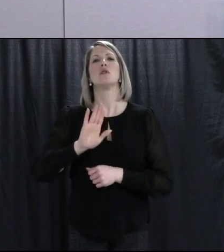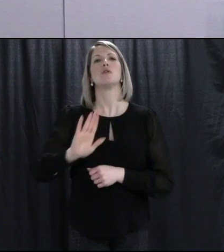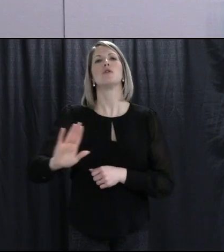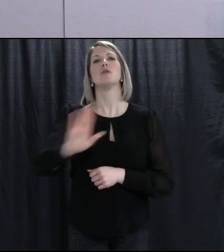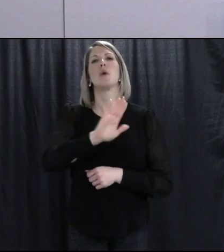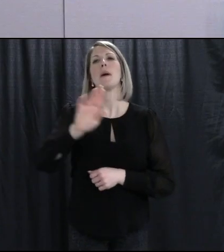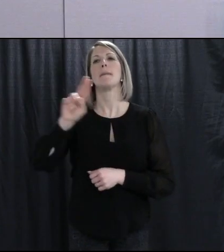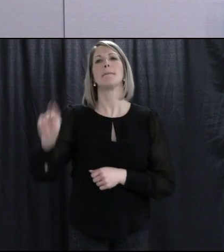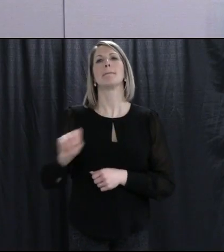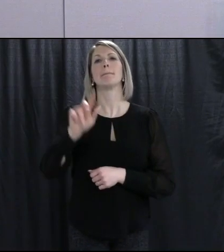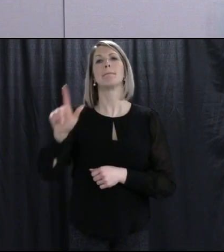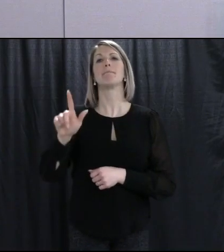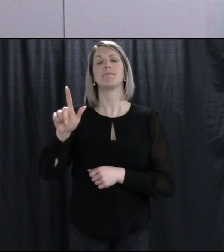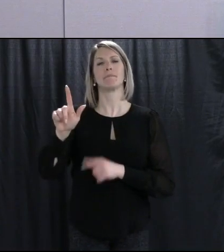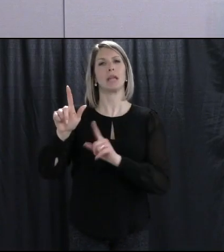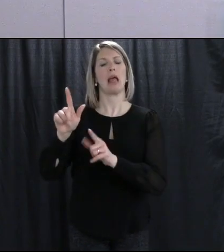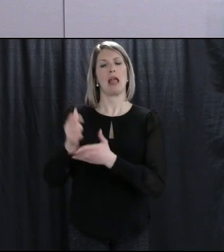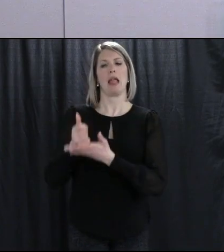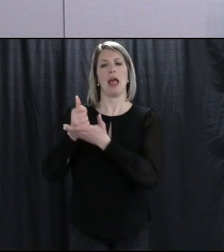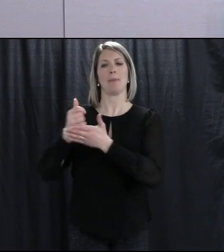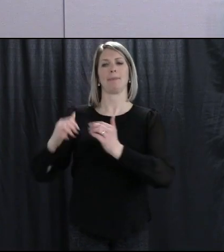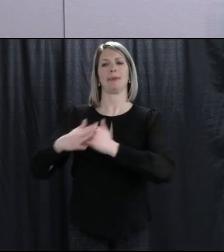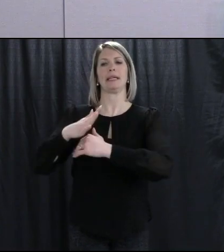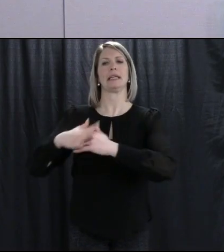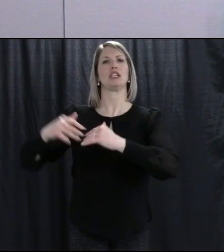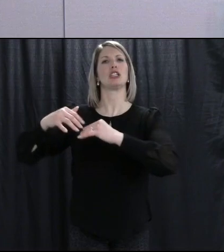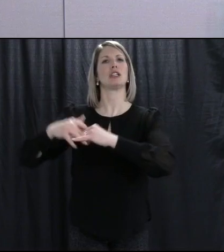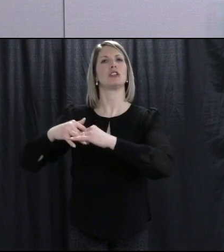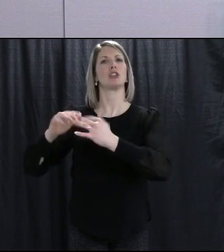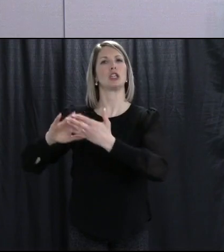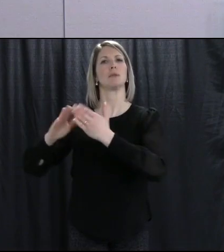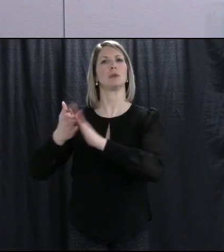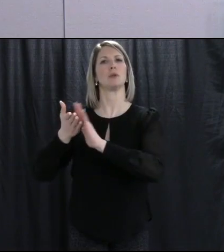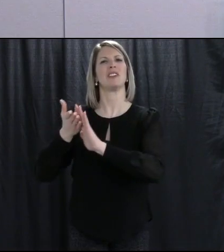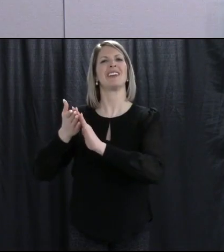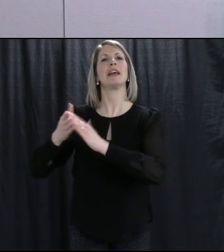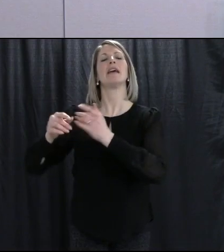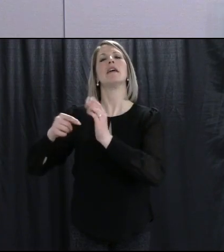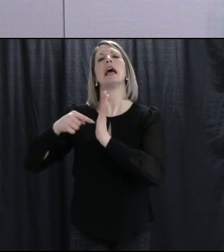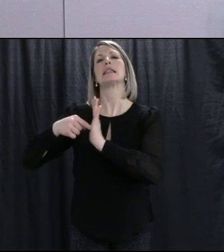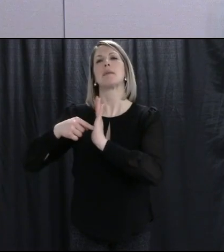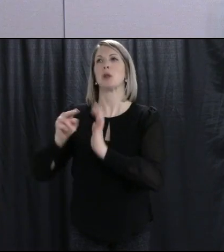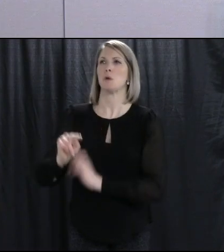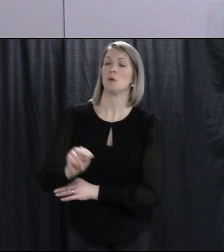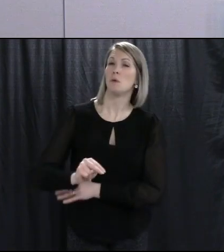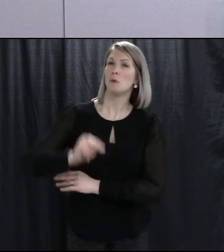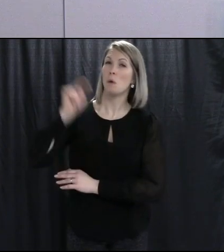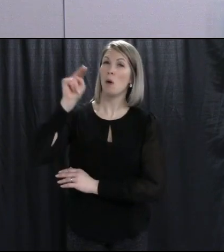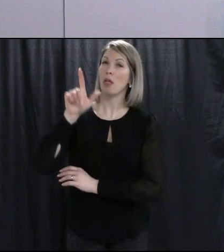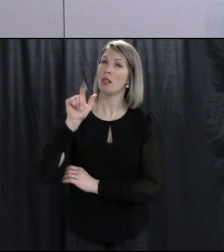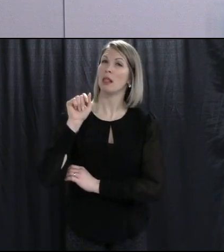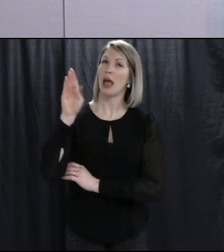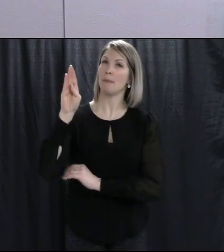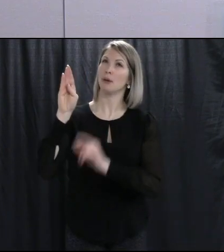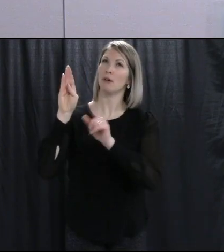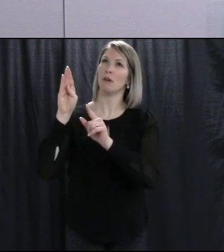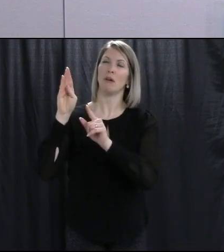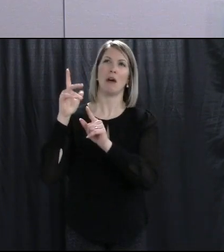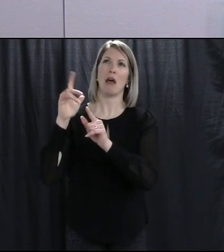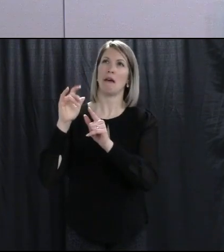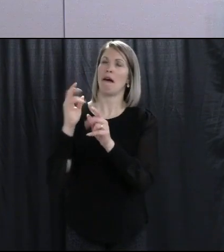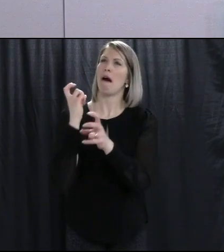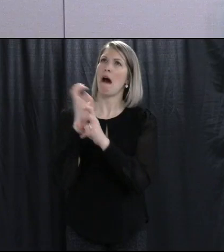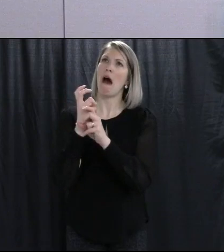Indigenous communities, especially the ones that are so isolated in northern Labrador and have limited